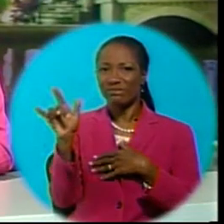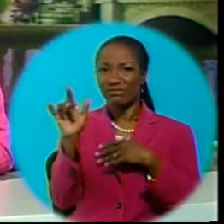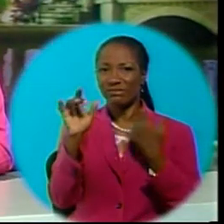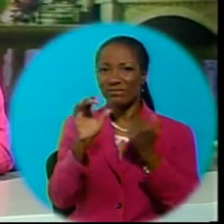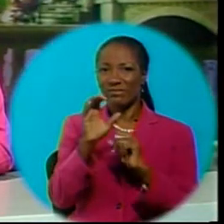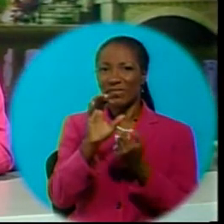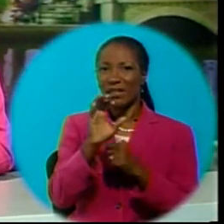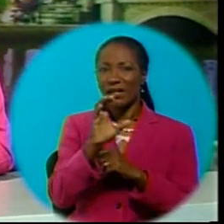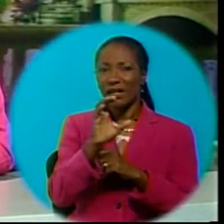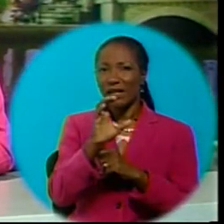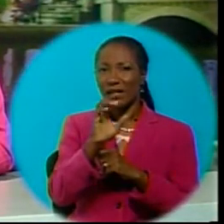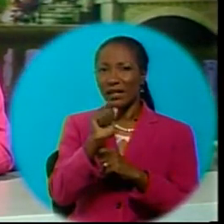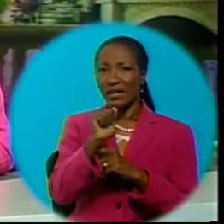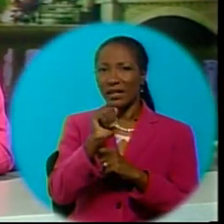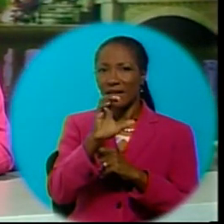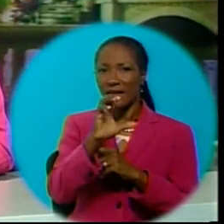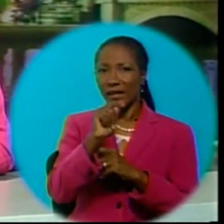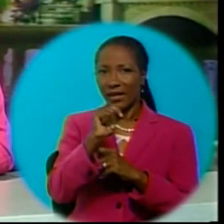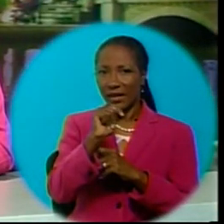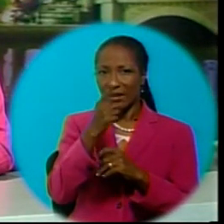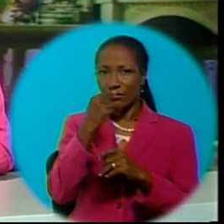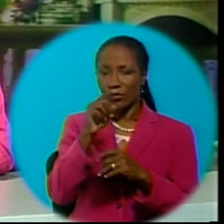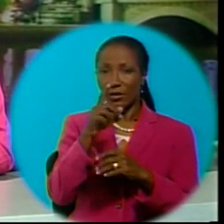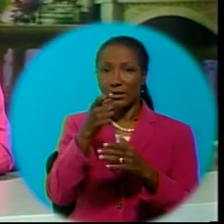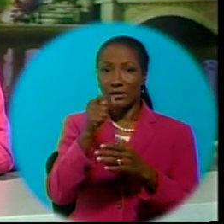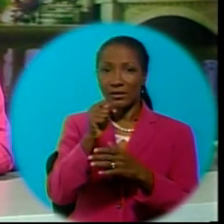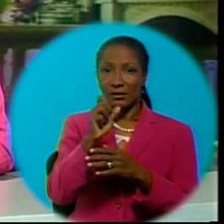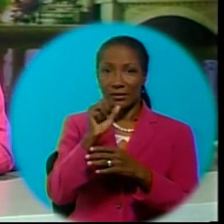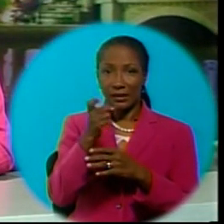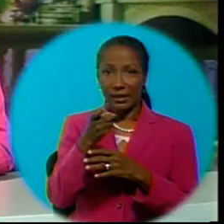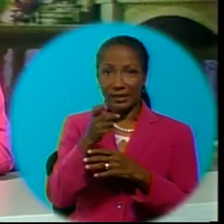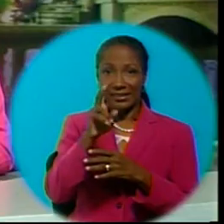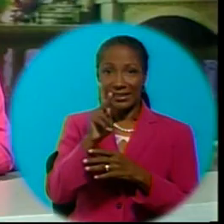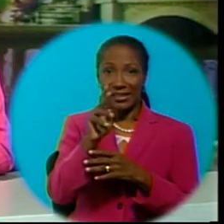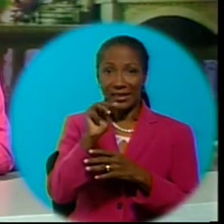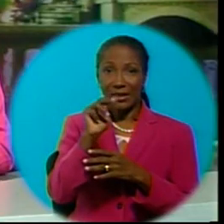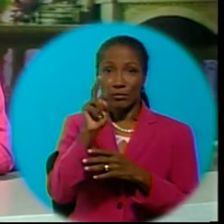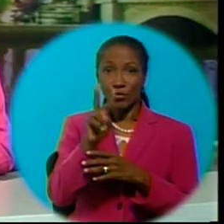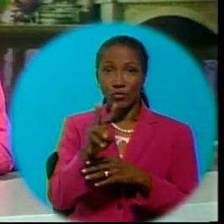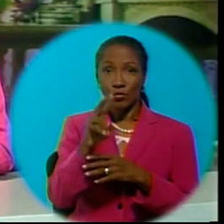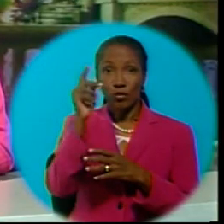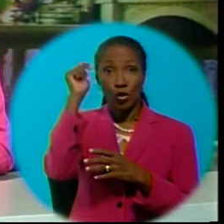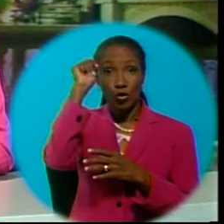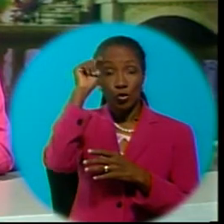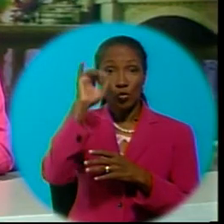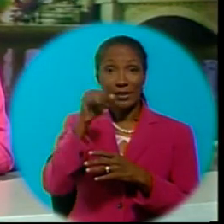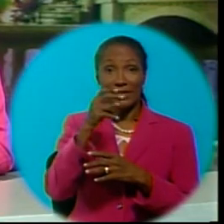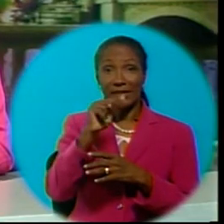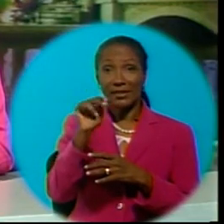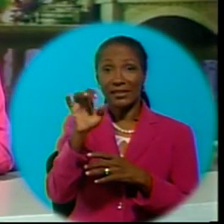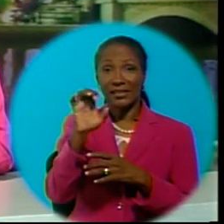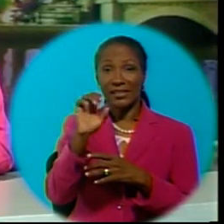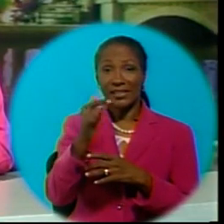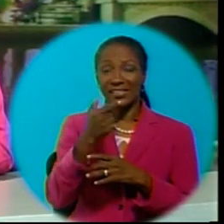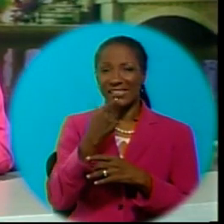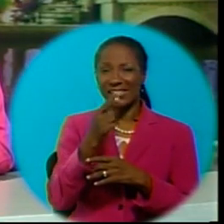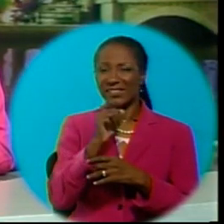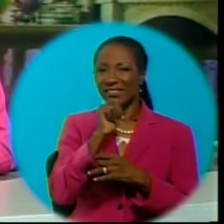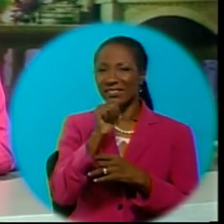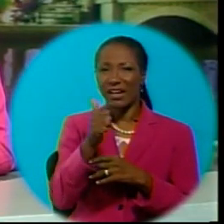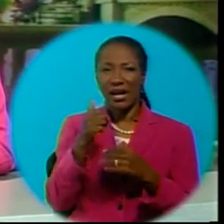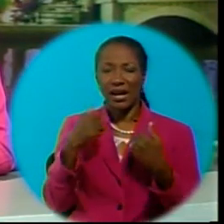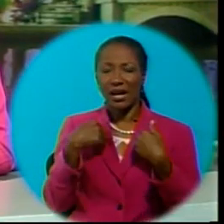FATCA in Barbados. Regional Vice President of KM2 Solutions, Tony Jennings, says it is unlikely to cause any problems for